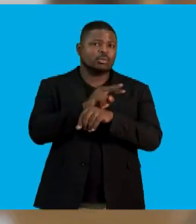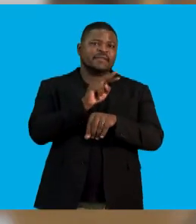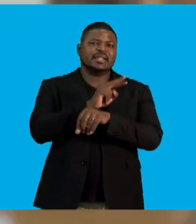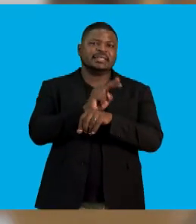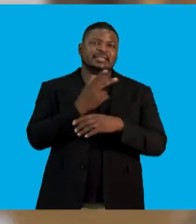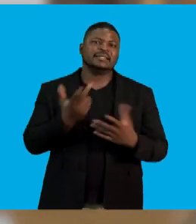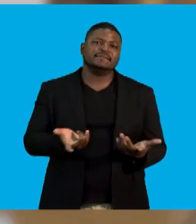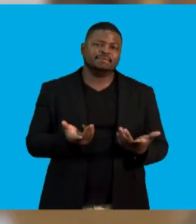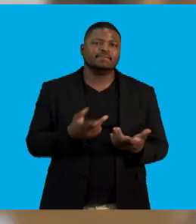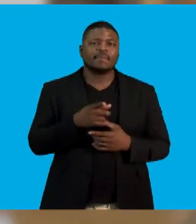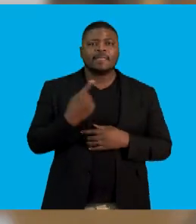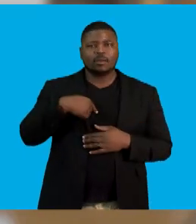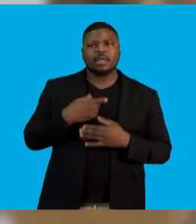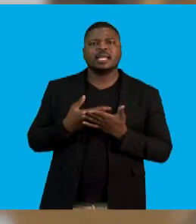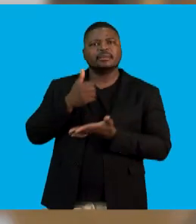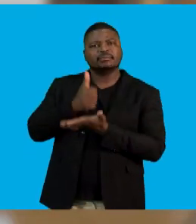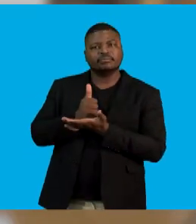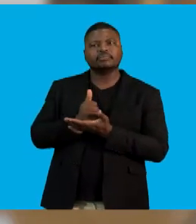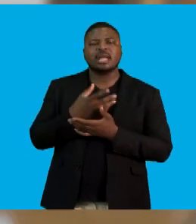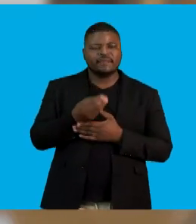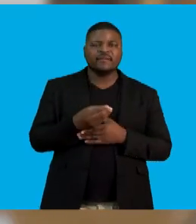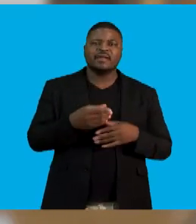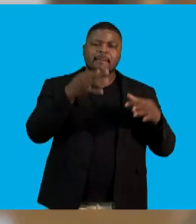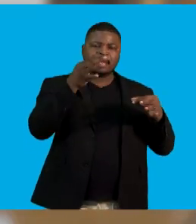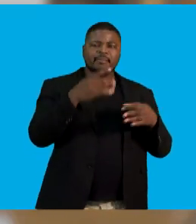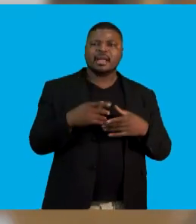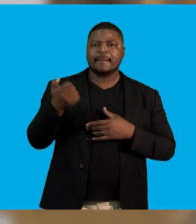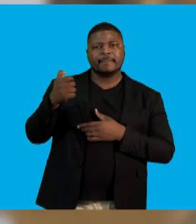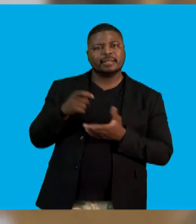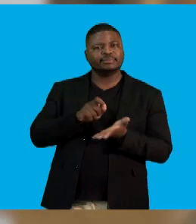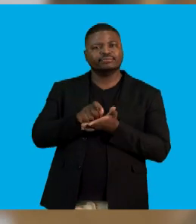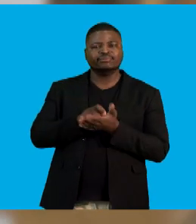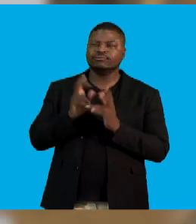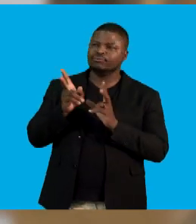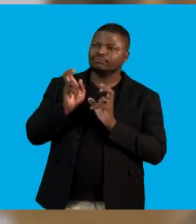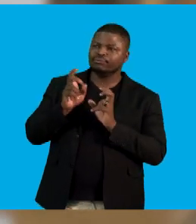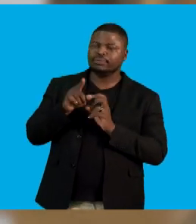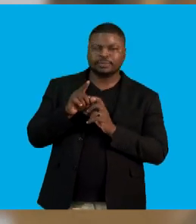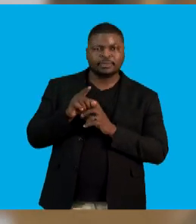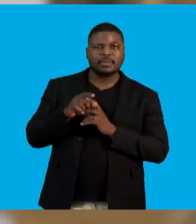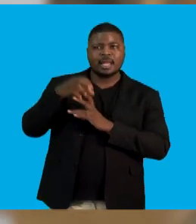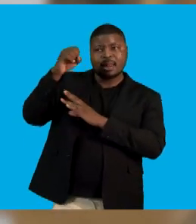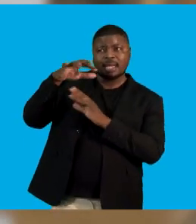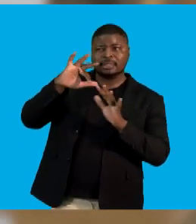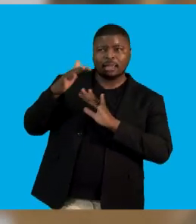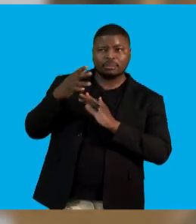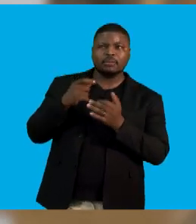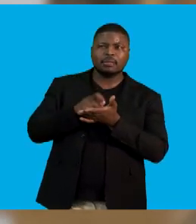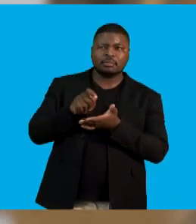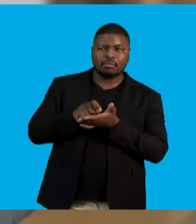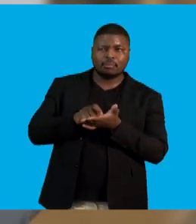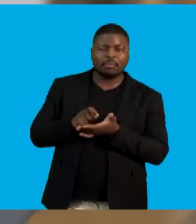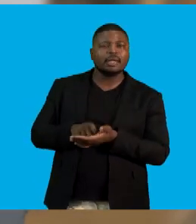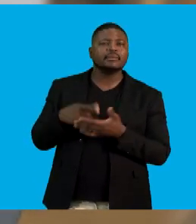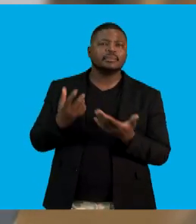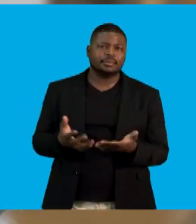perfect. Observation, you sit down with a pen and paper, have a bit of coffee, sit out in the wild, and watch these lions do their thing. I think that would work.